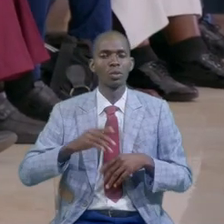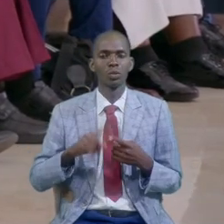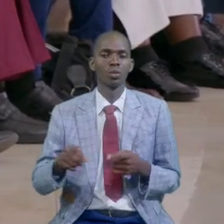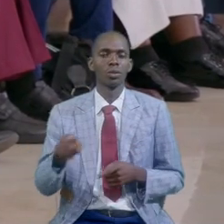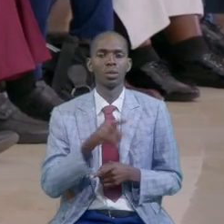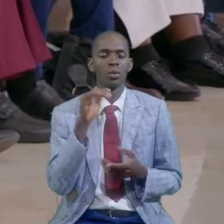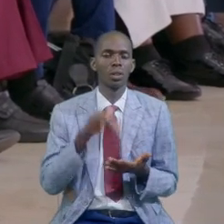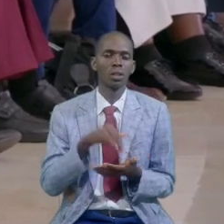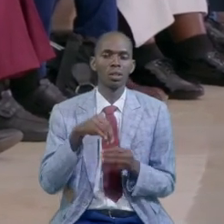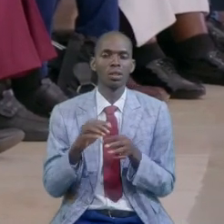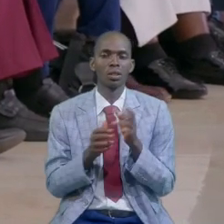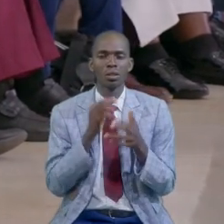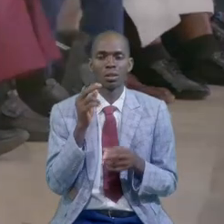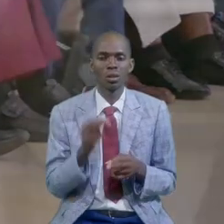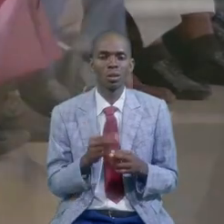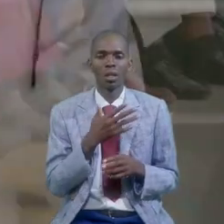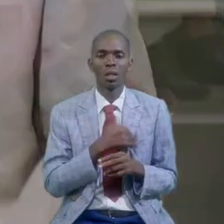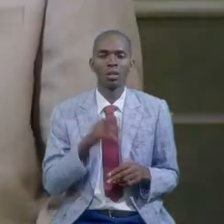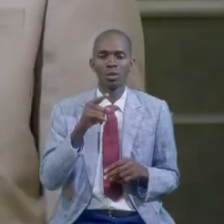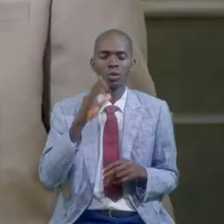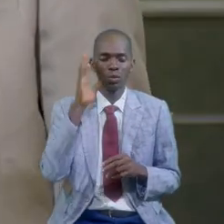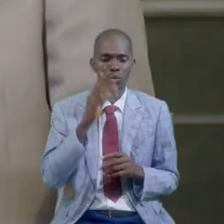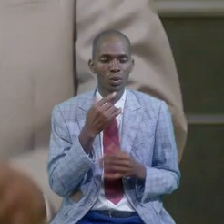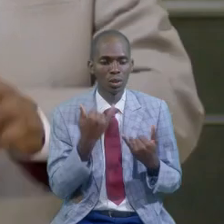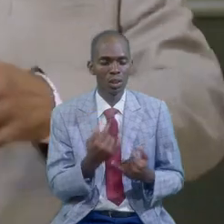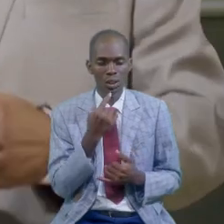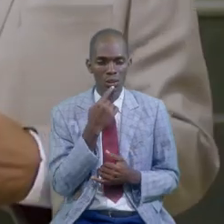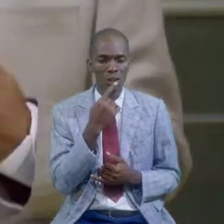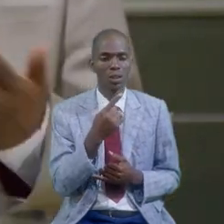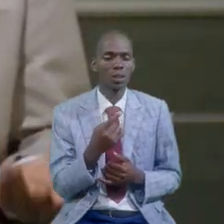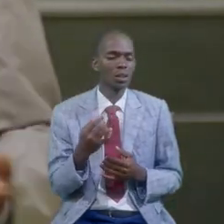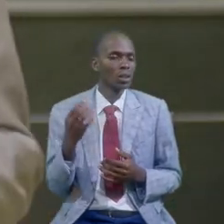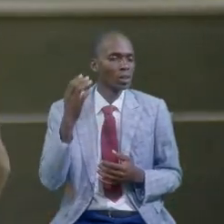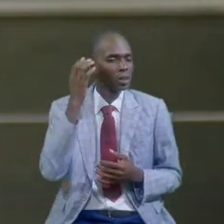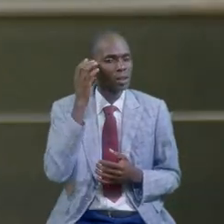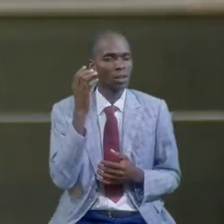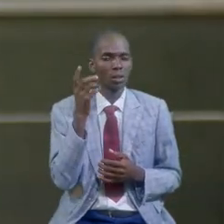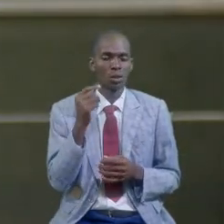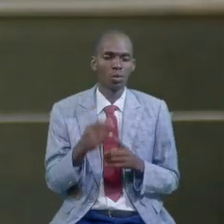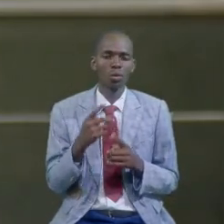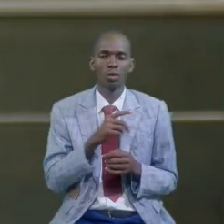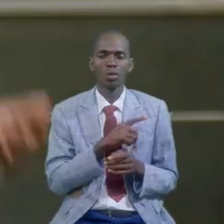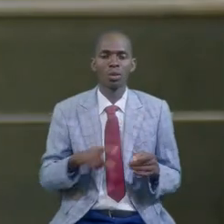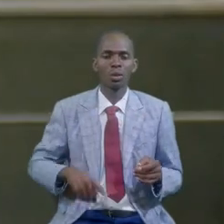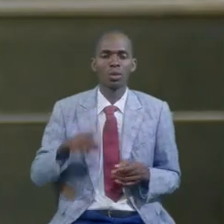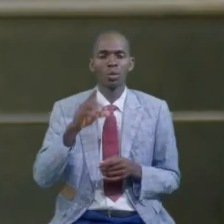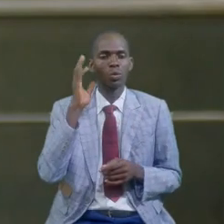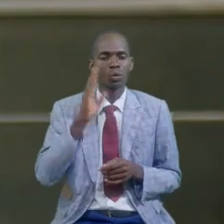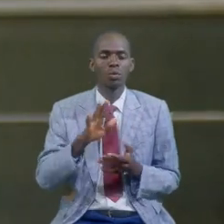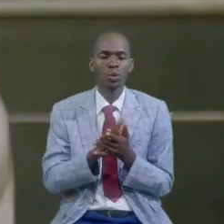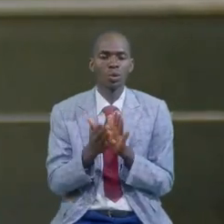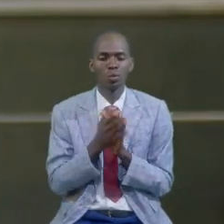You say, hear the word of the Lord. You'll become the man and the woman in